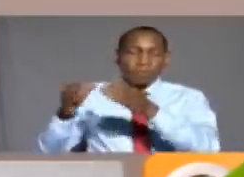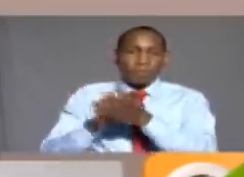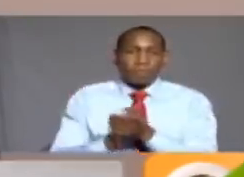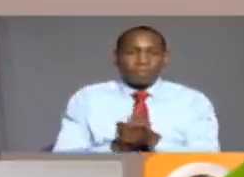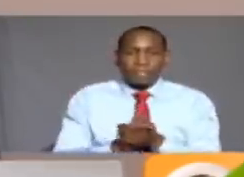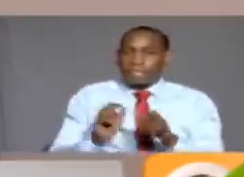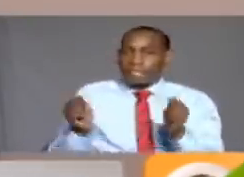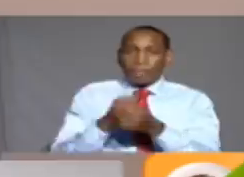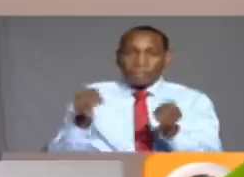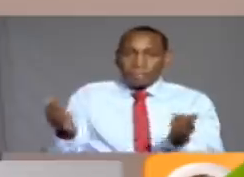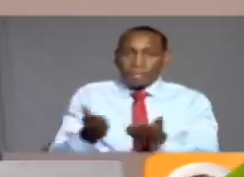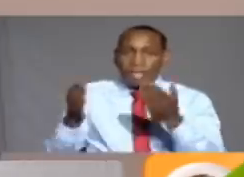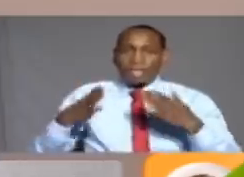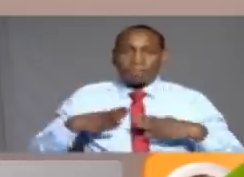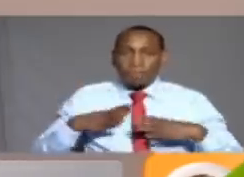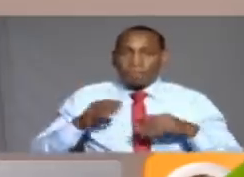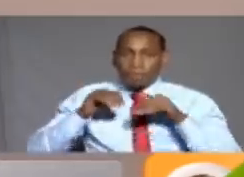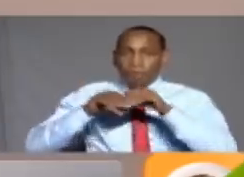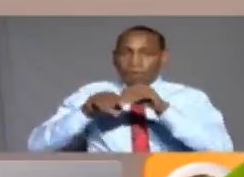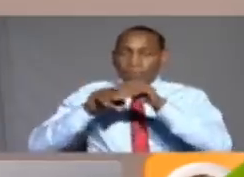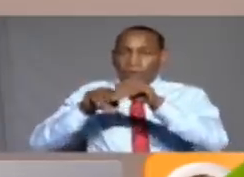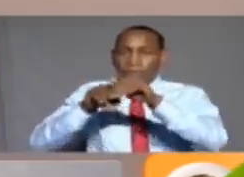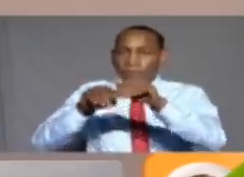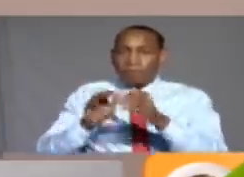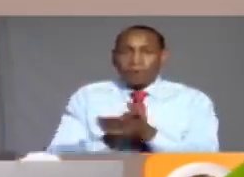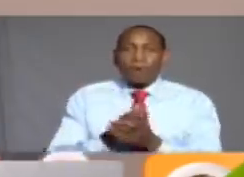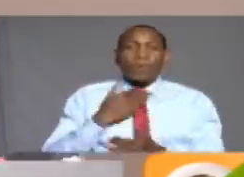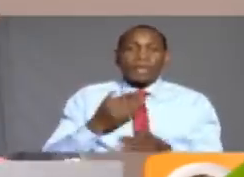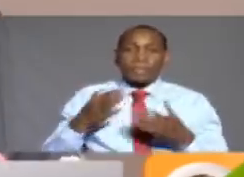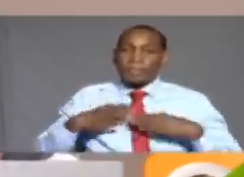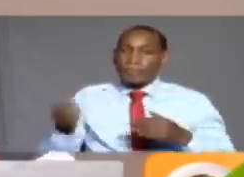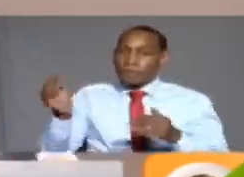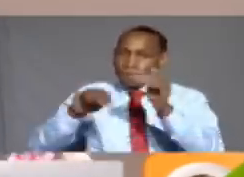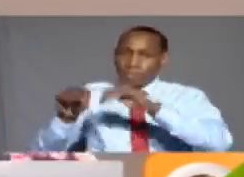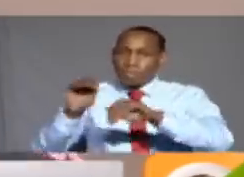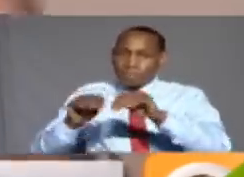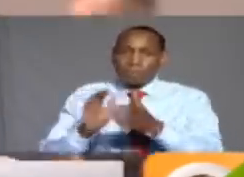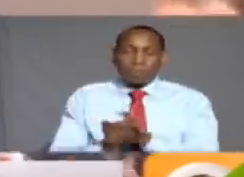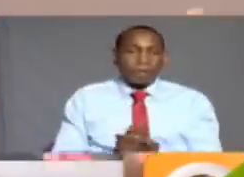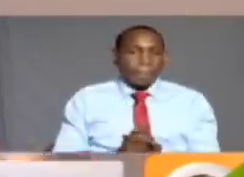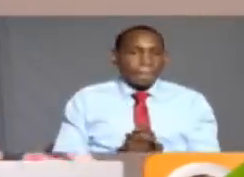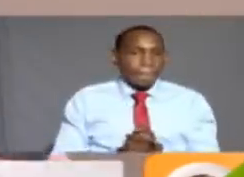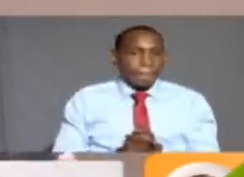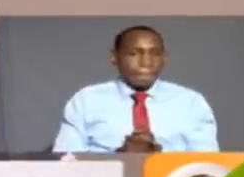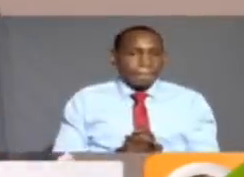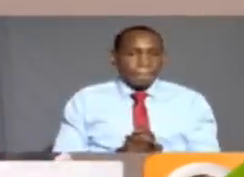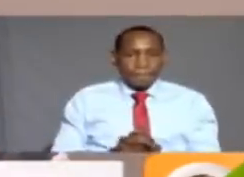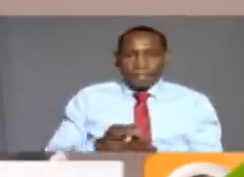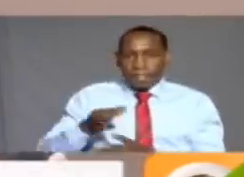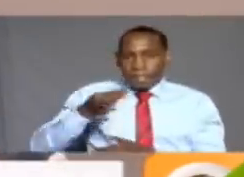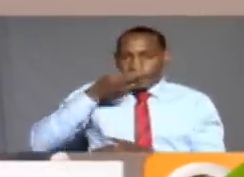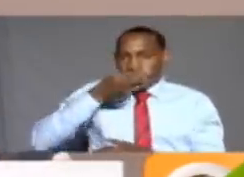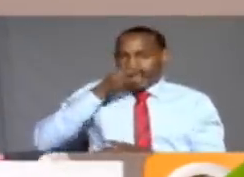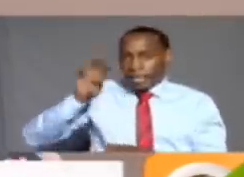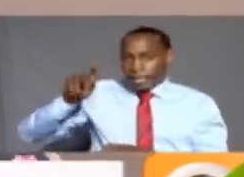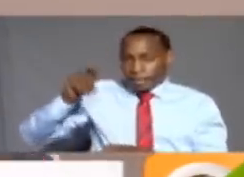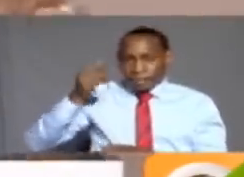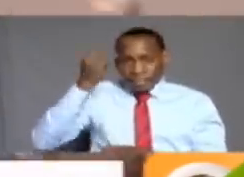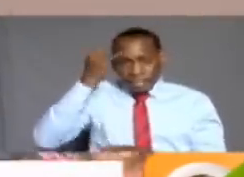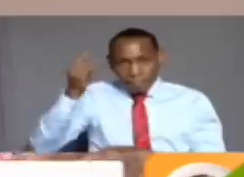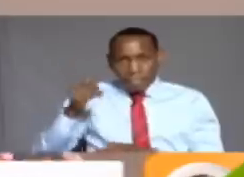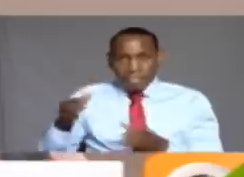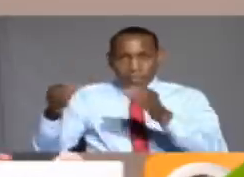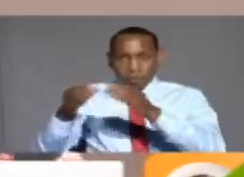think he would encourage sycophants. He wants people who can contribute. But you know, Gojiri is imagining that the party belongs